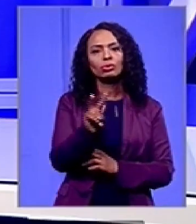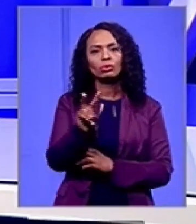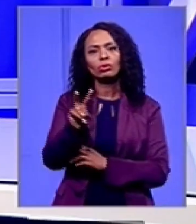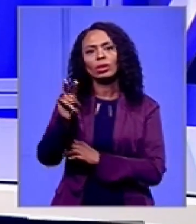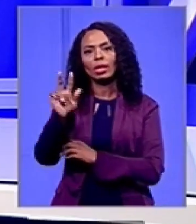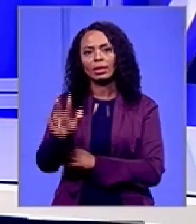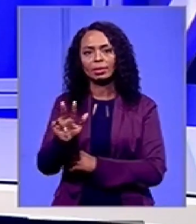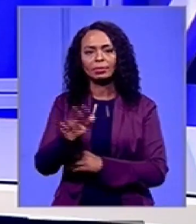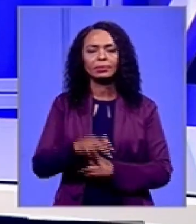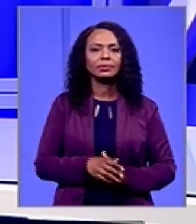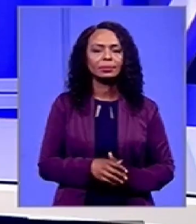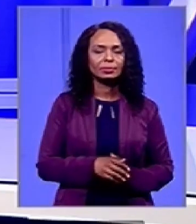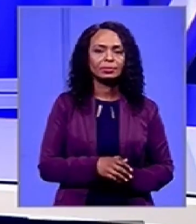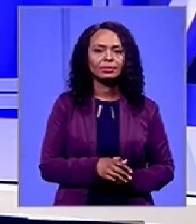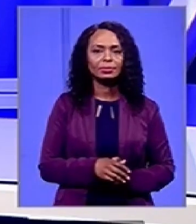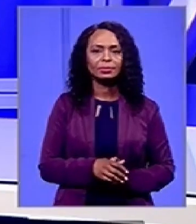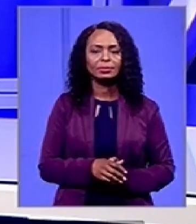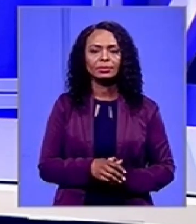229.